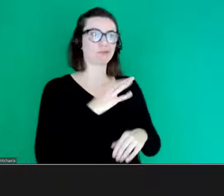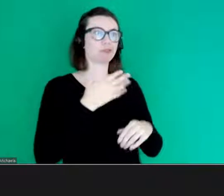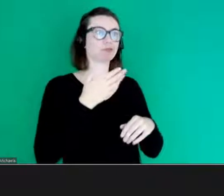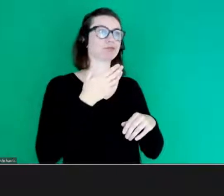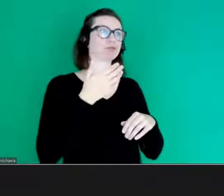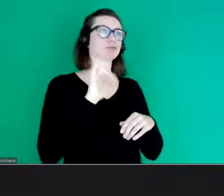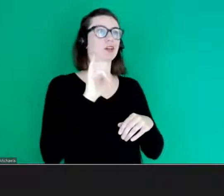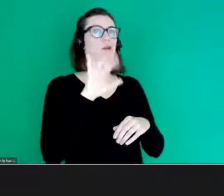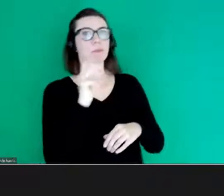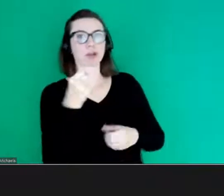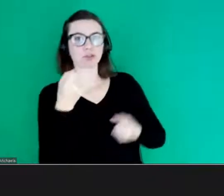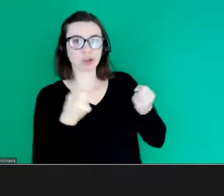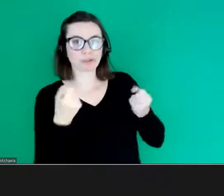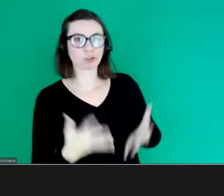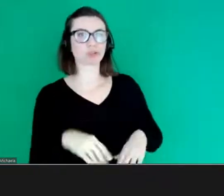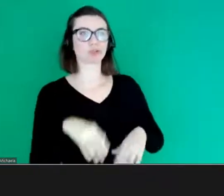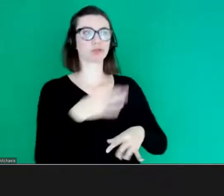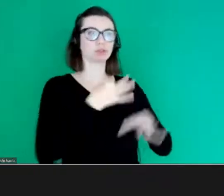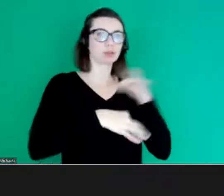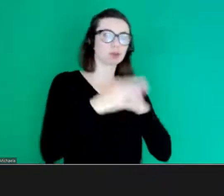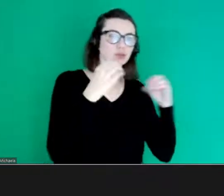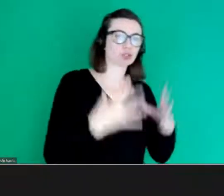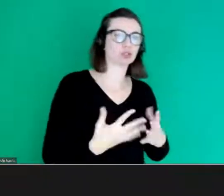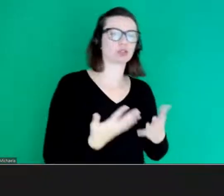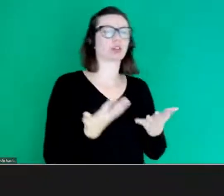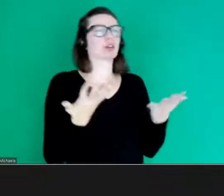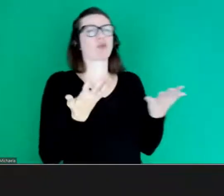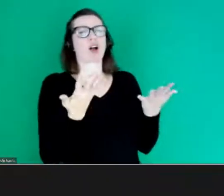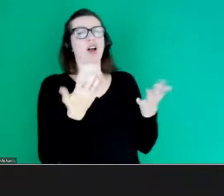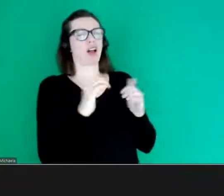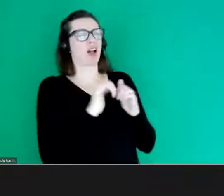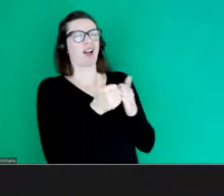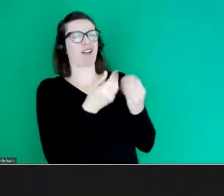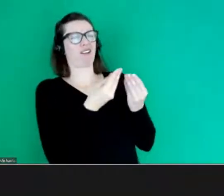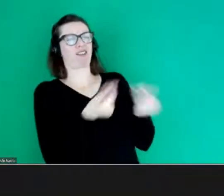drivers. What is the solution for that?